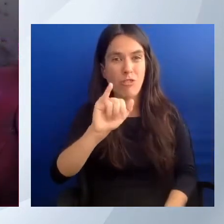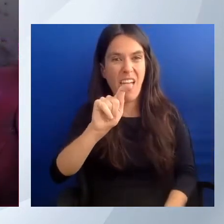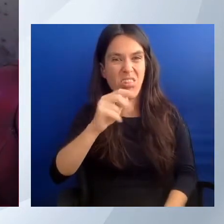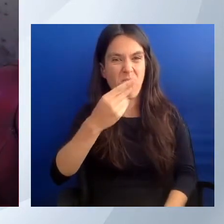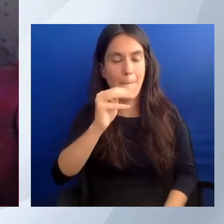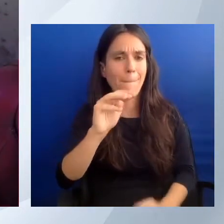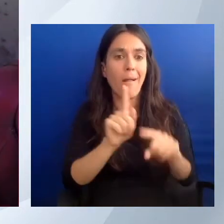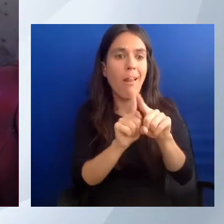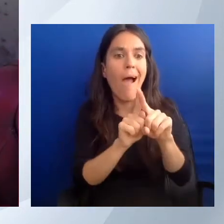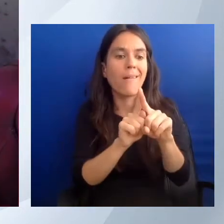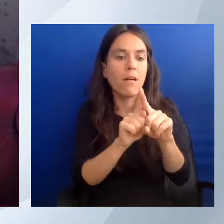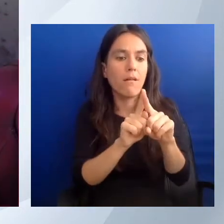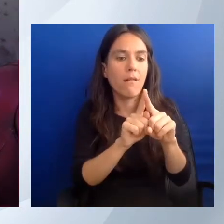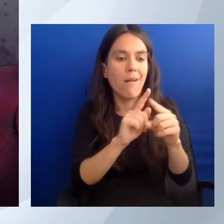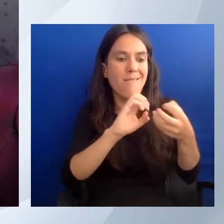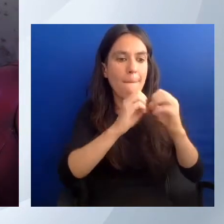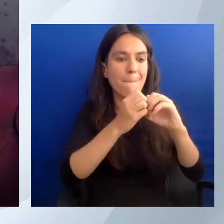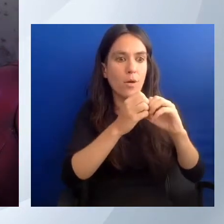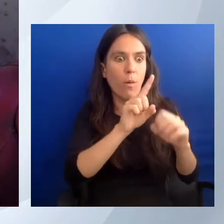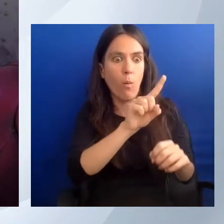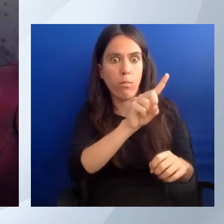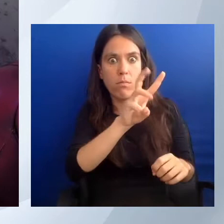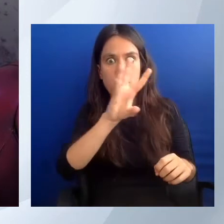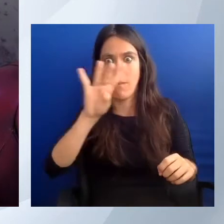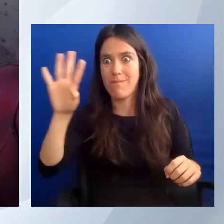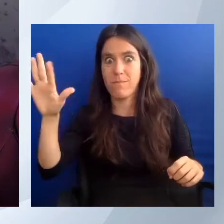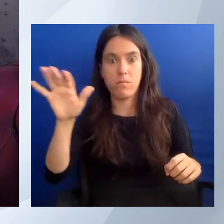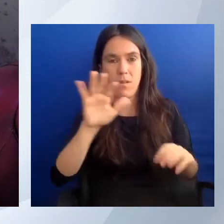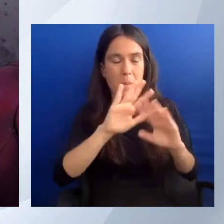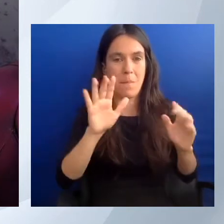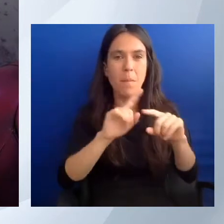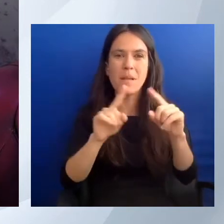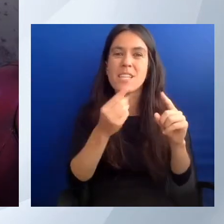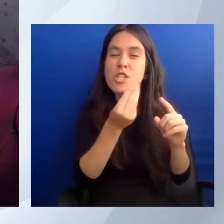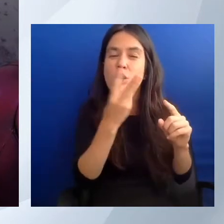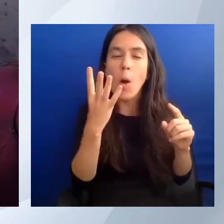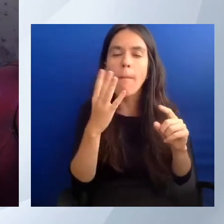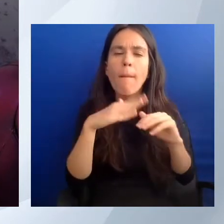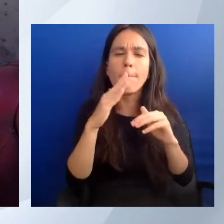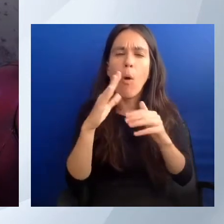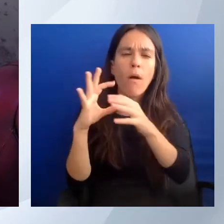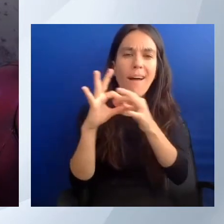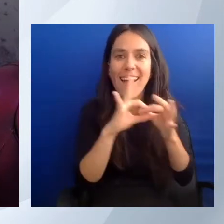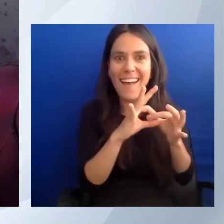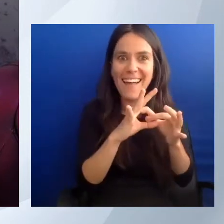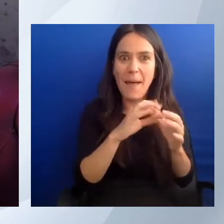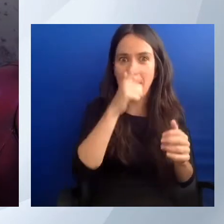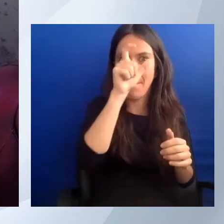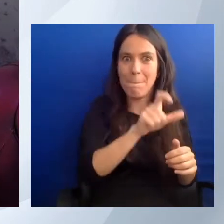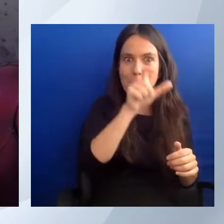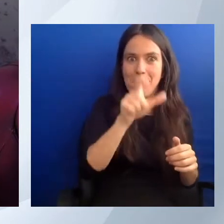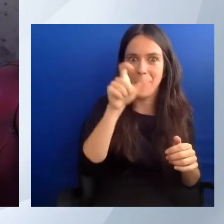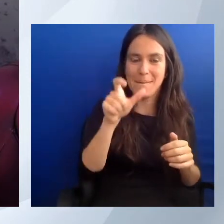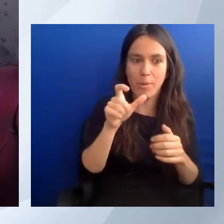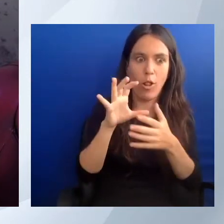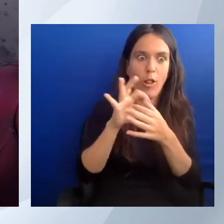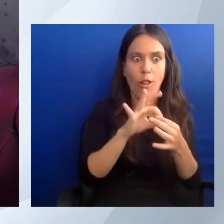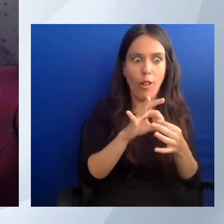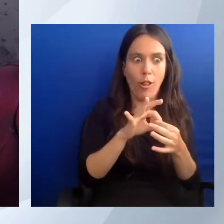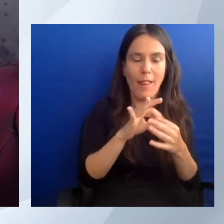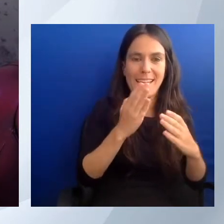numbers, but somehow it turns out that some models are fair to people and other models are pretty unfair to groups of people. For example,